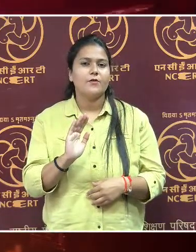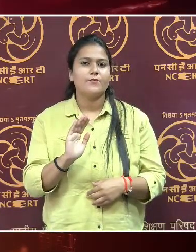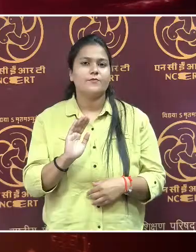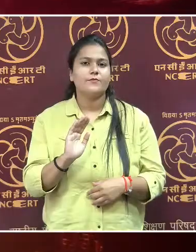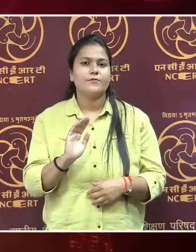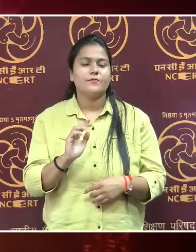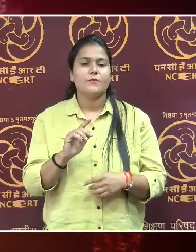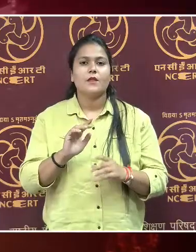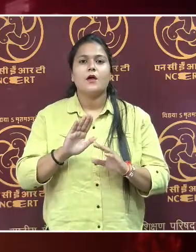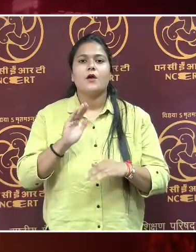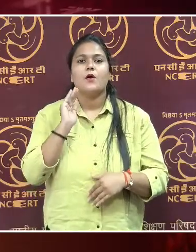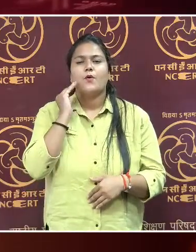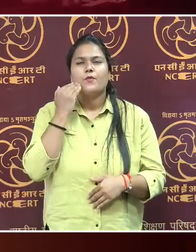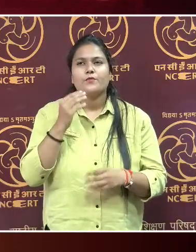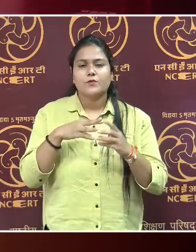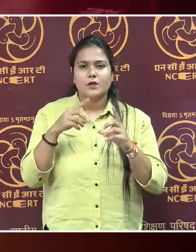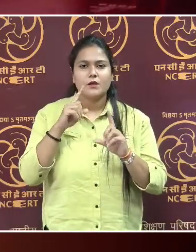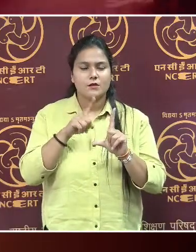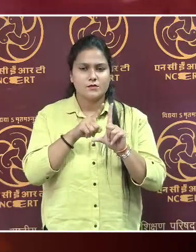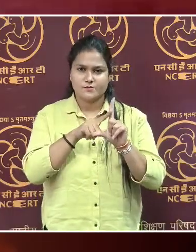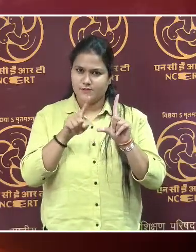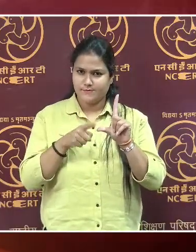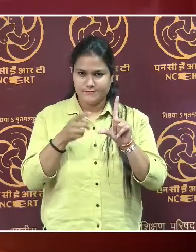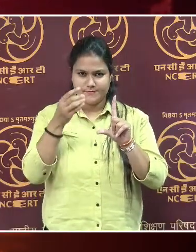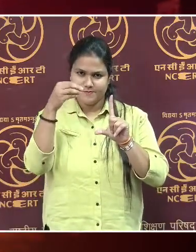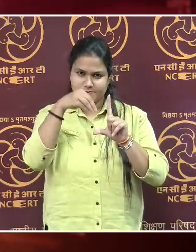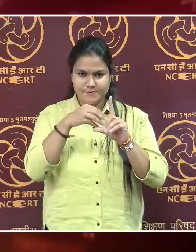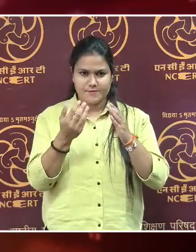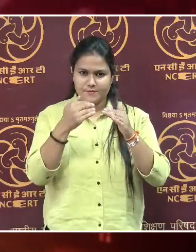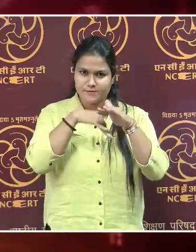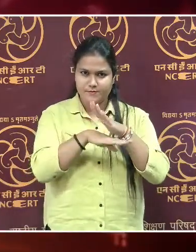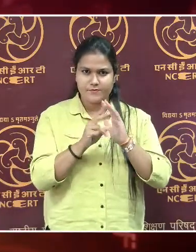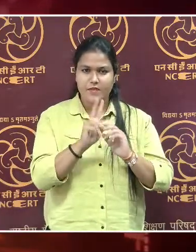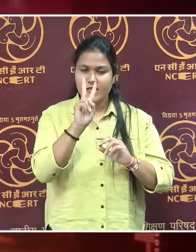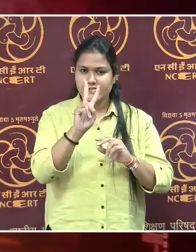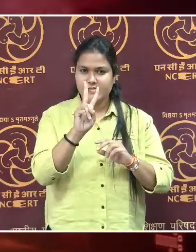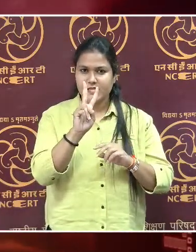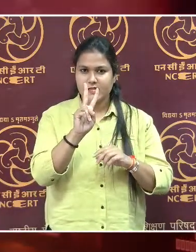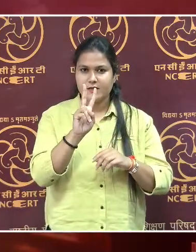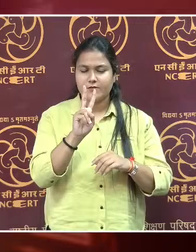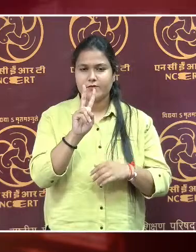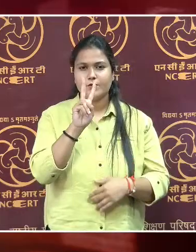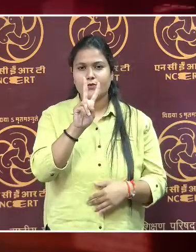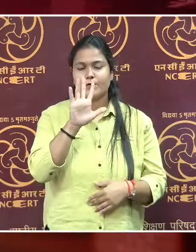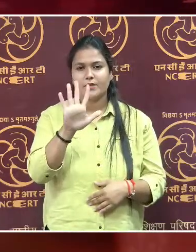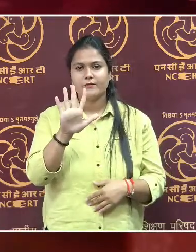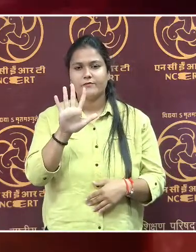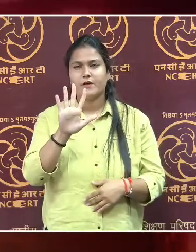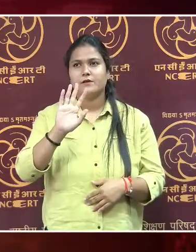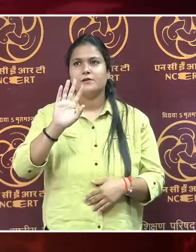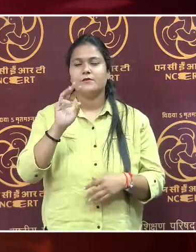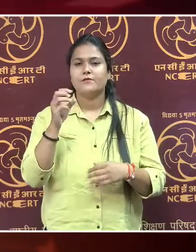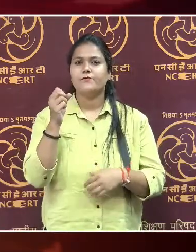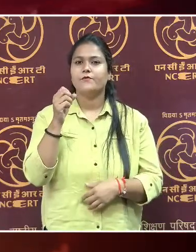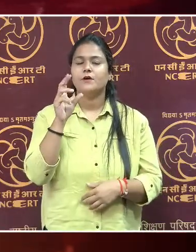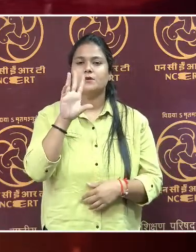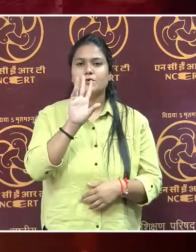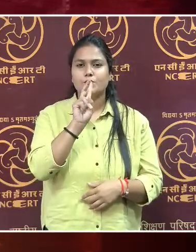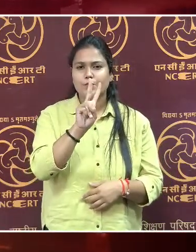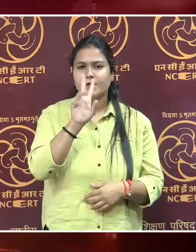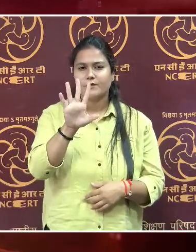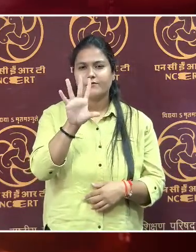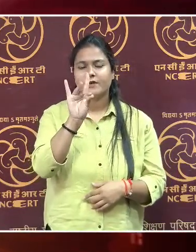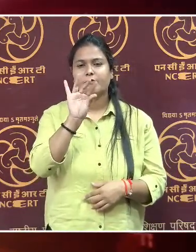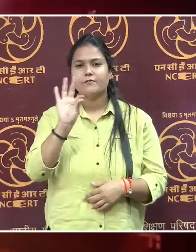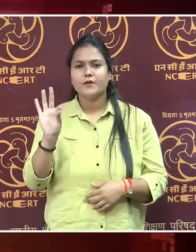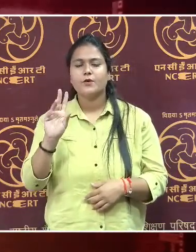been happening outside also by the late end of the second trimester, that is around 25 to 27 week, what sounds are being happening around